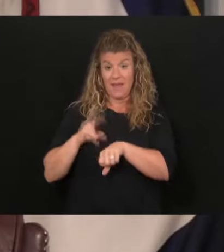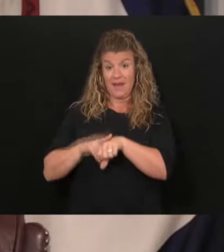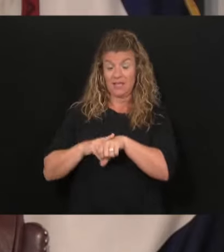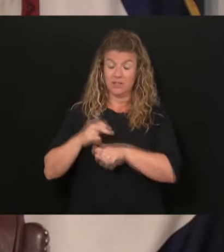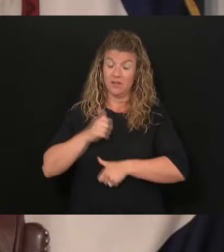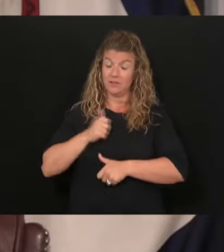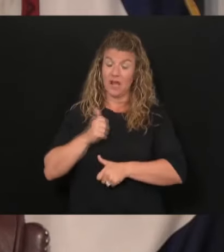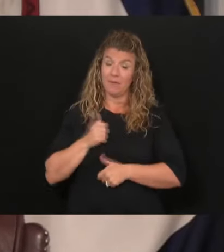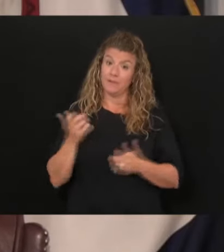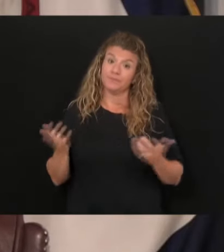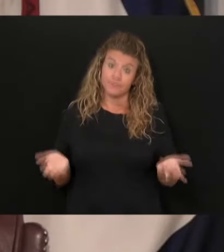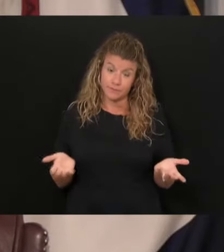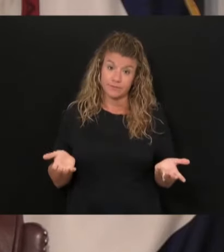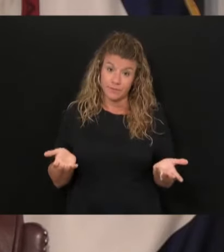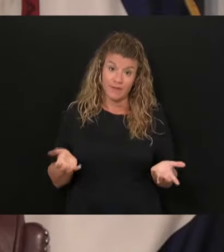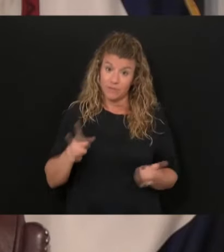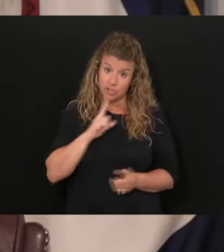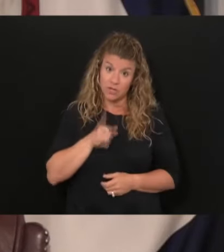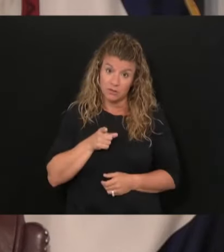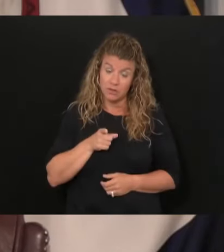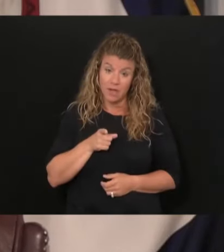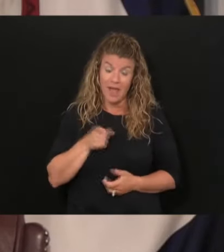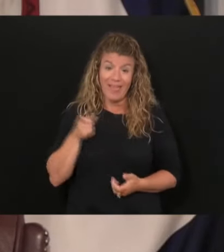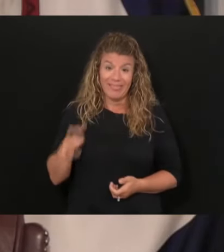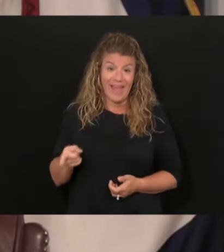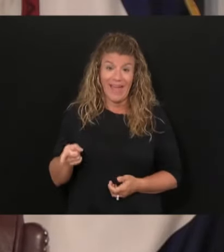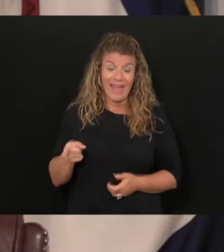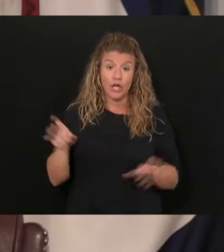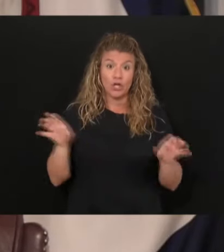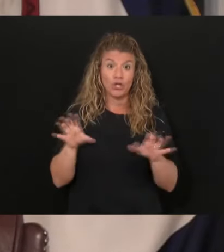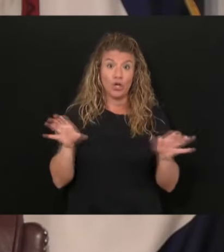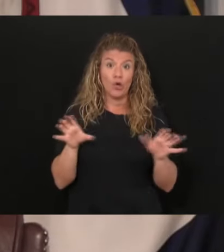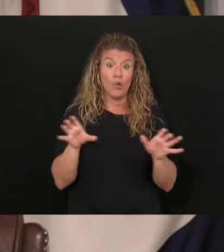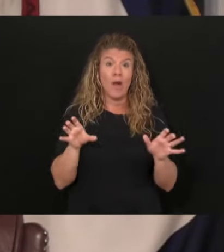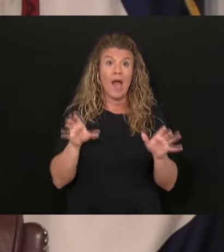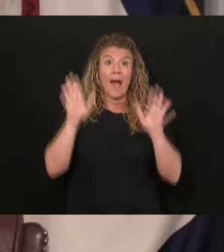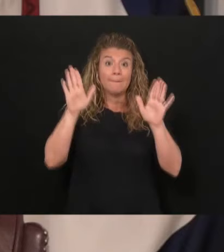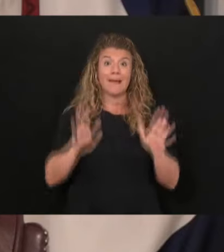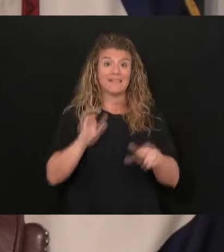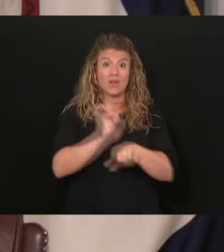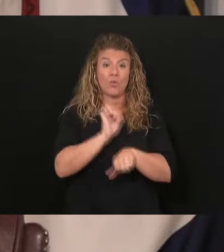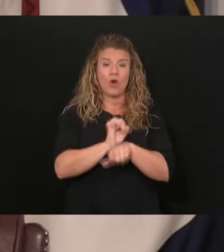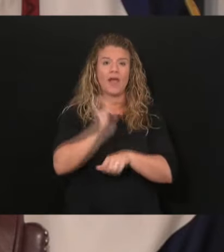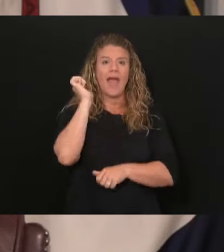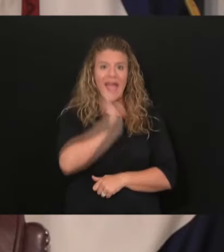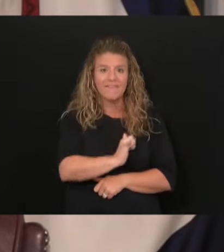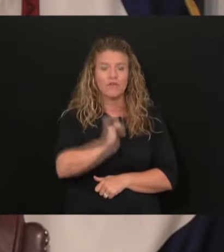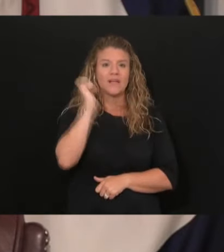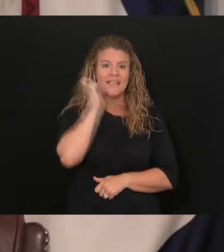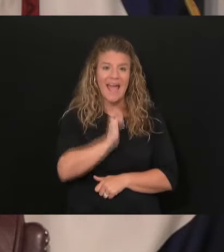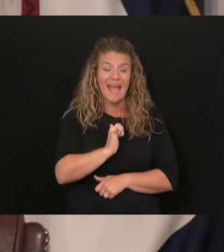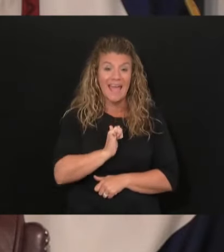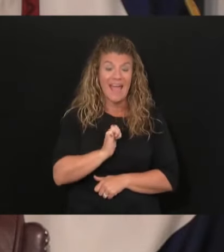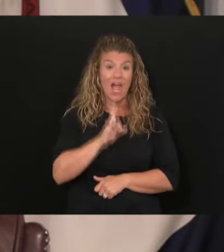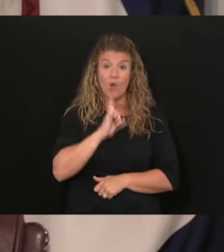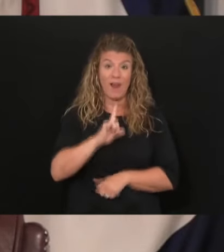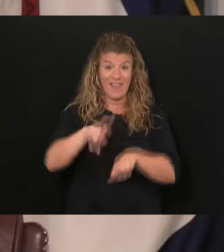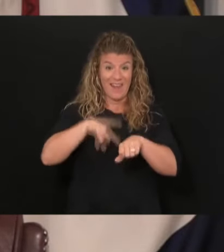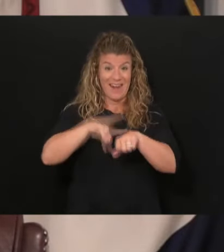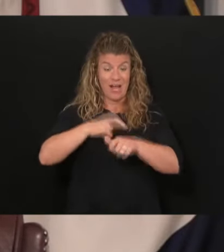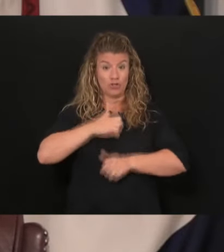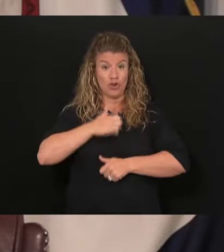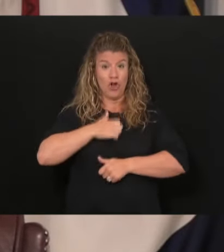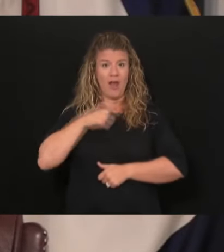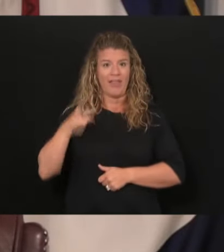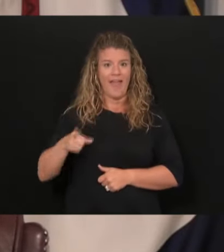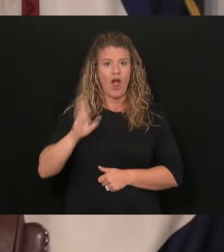are you kidding me? You just knock it out of the park every day, and you're our backbone. And really